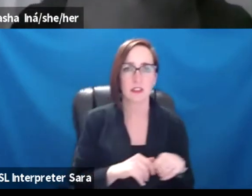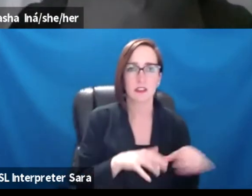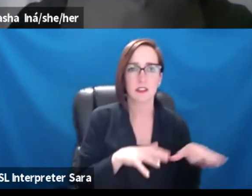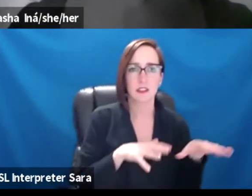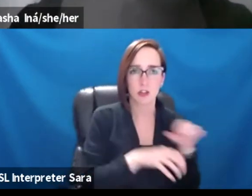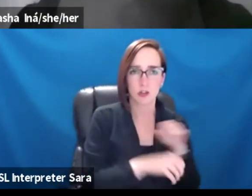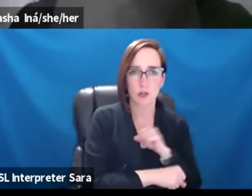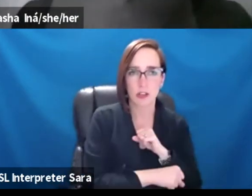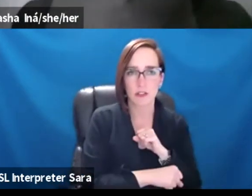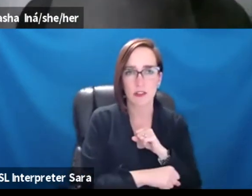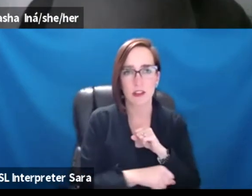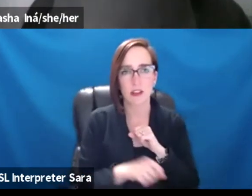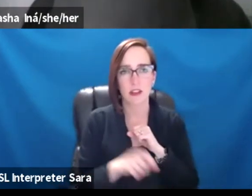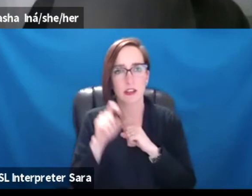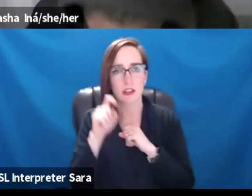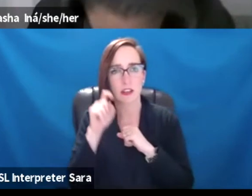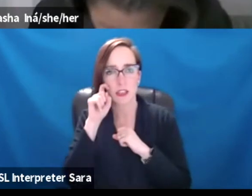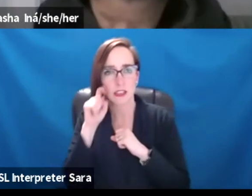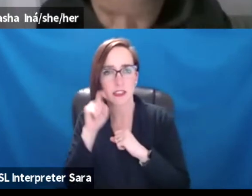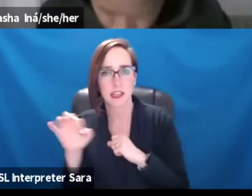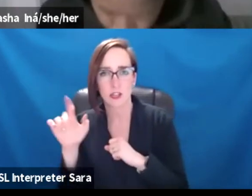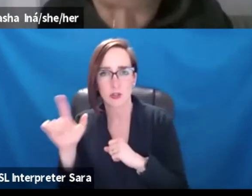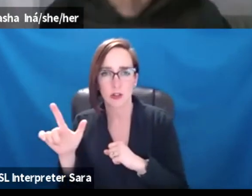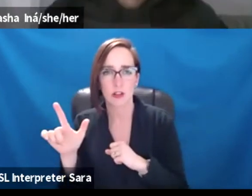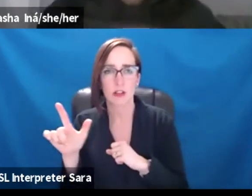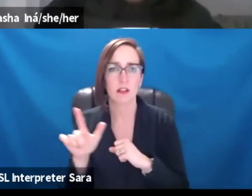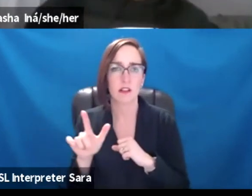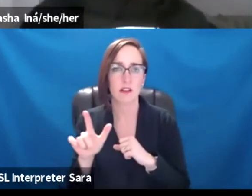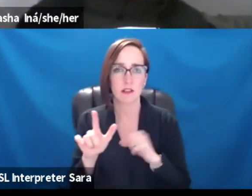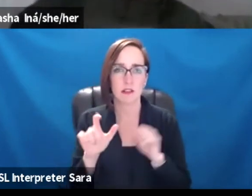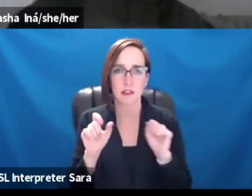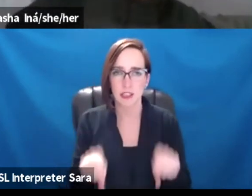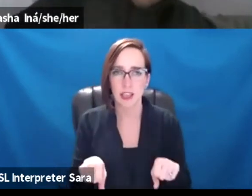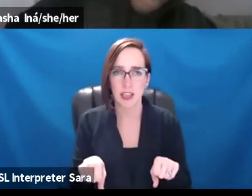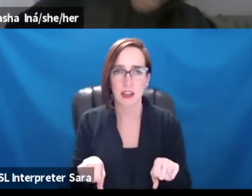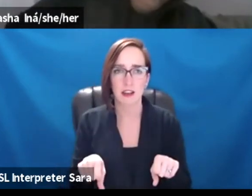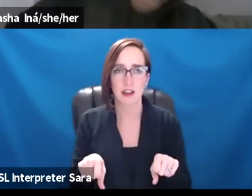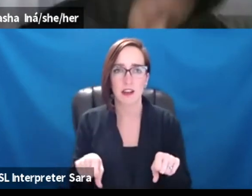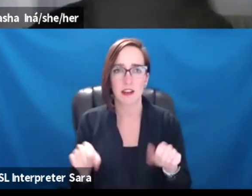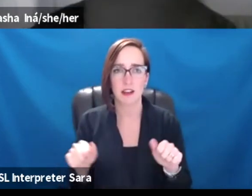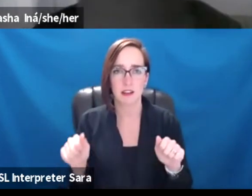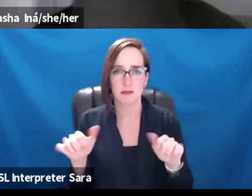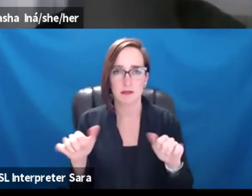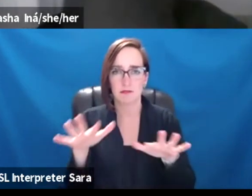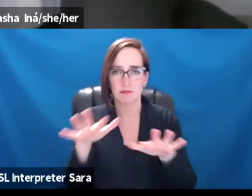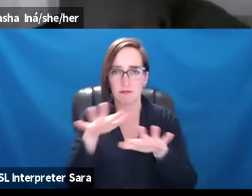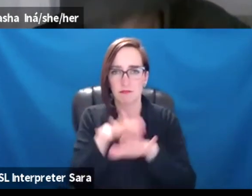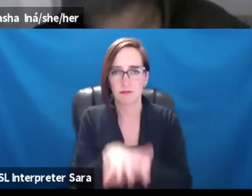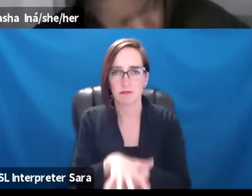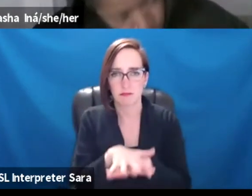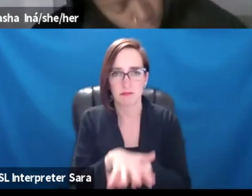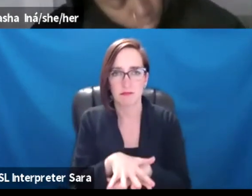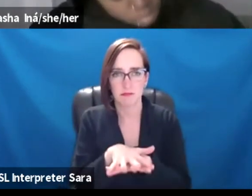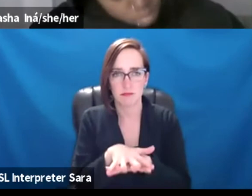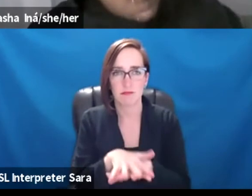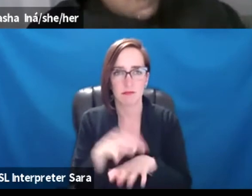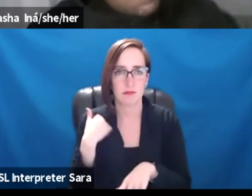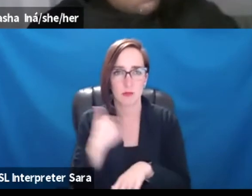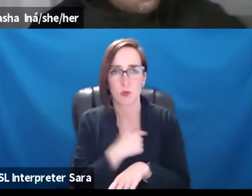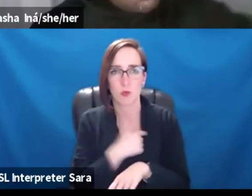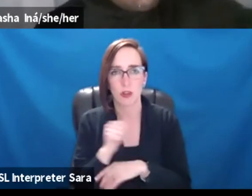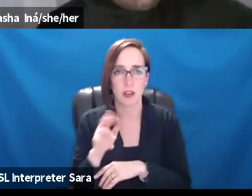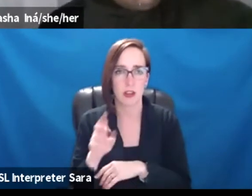grieving and sexual, grieving and complicated, because there's